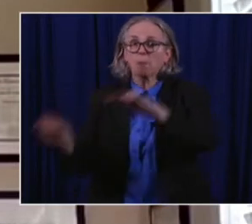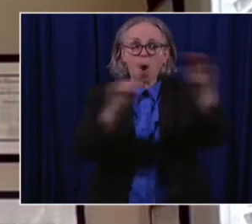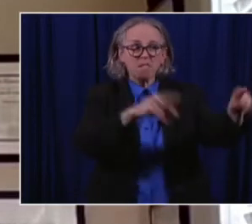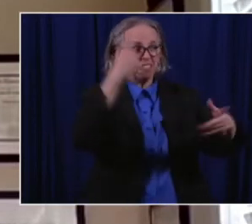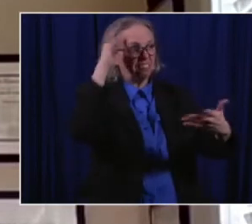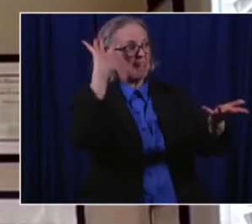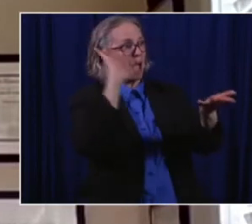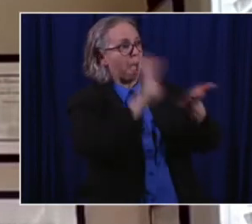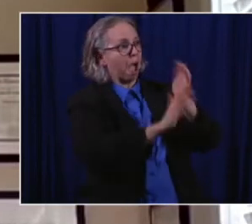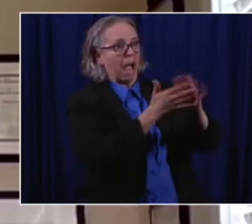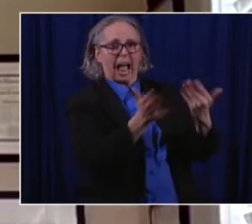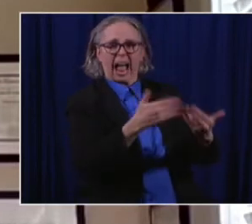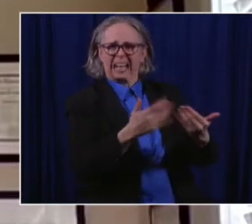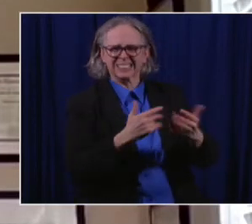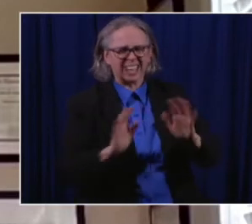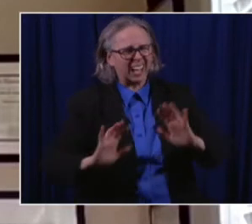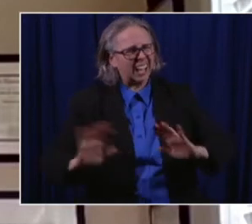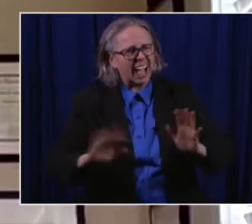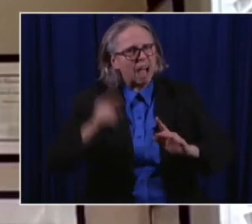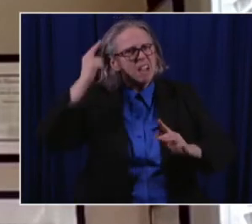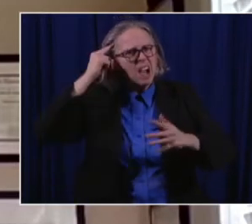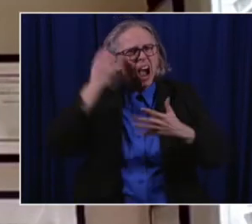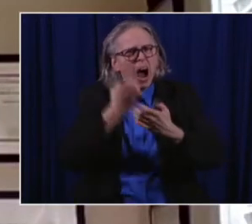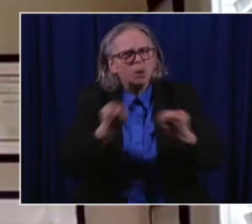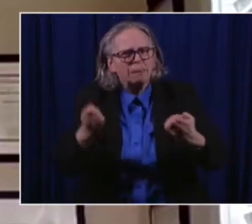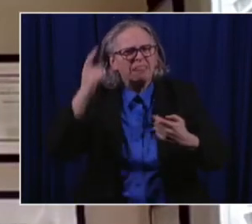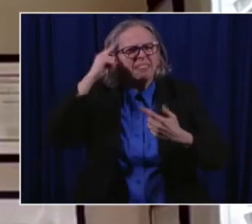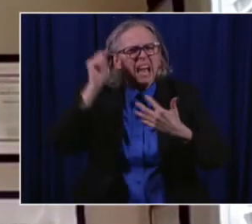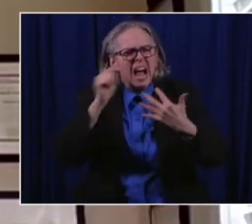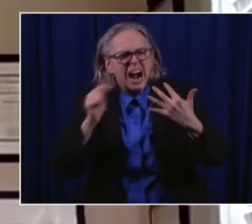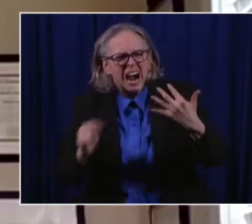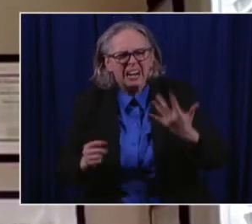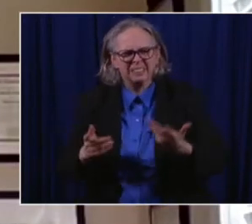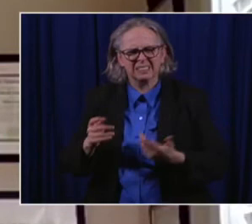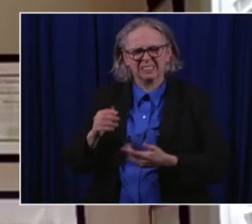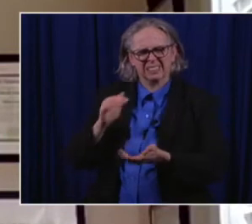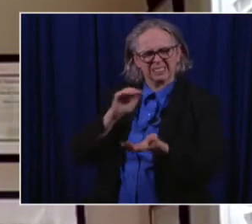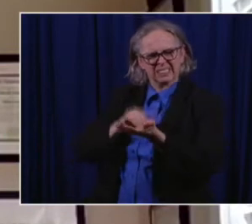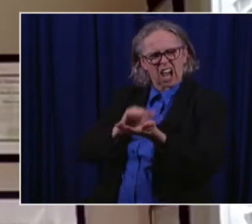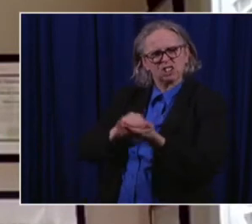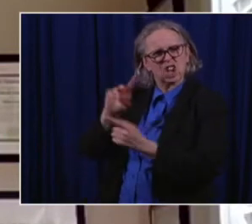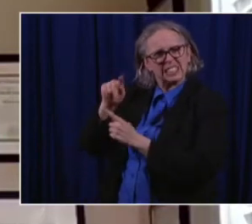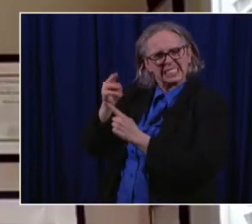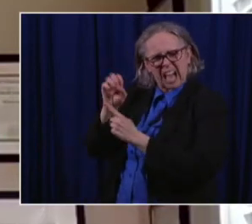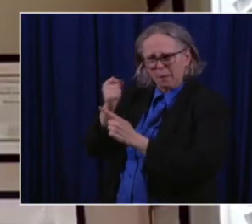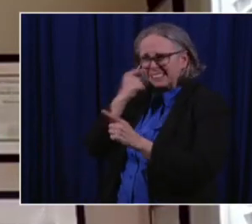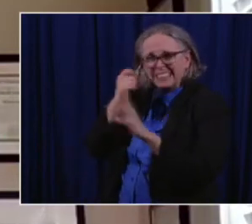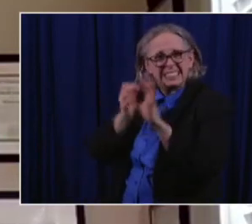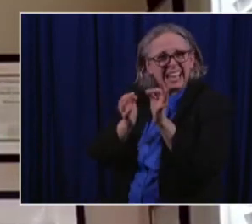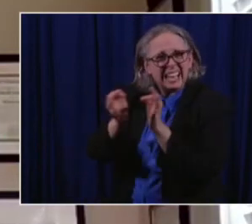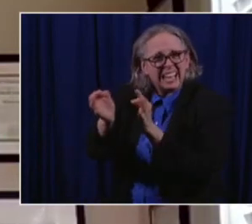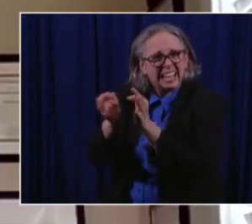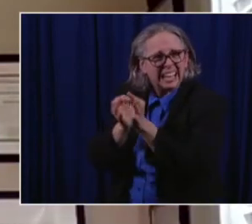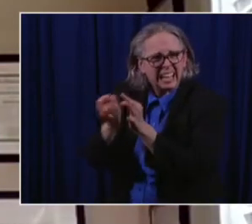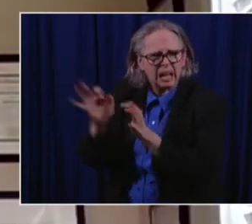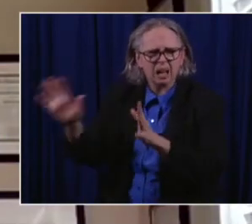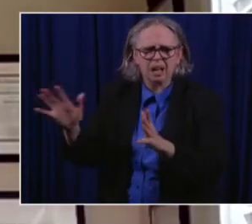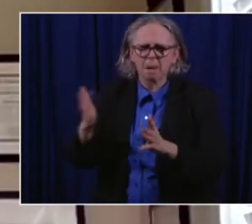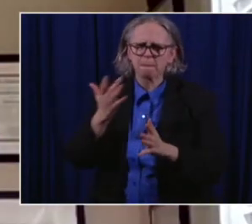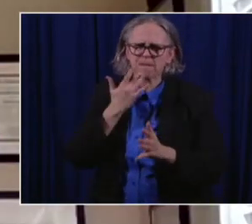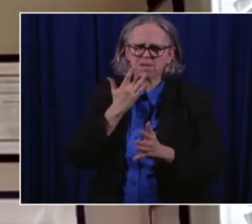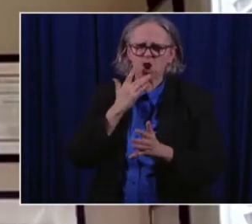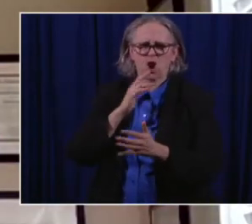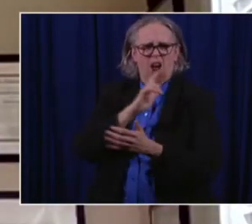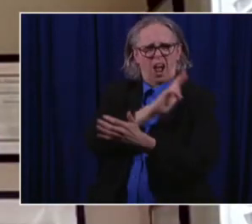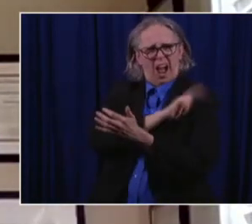So just as Dr. Thomas said, our hospitals, thankfully, are working very closely together to exhaust